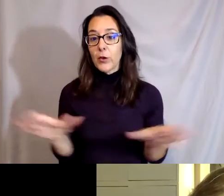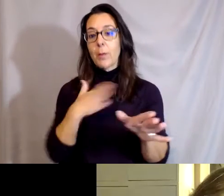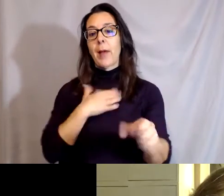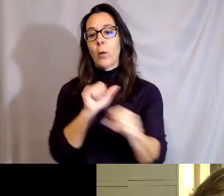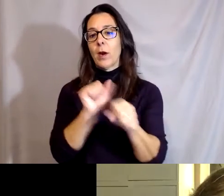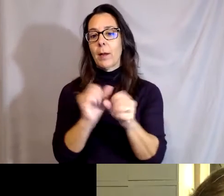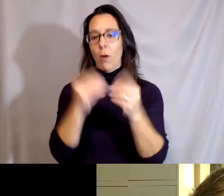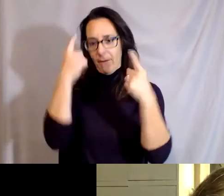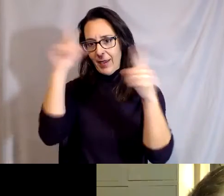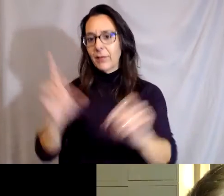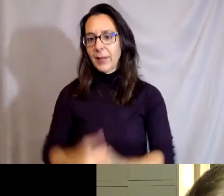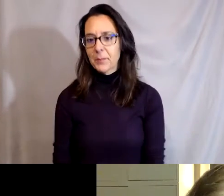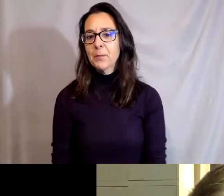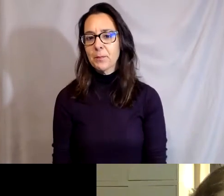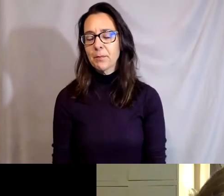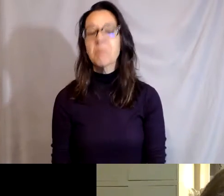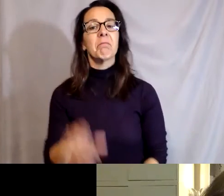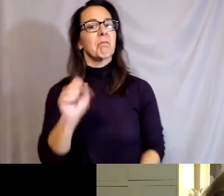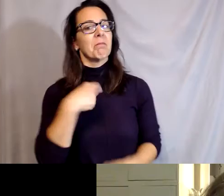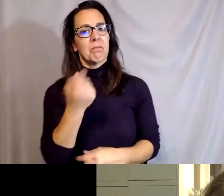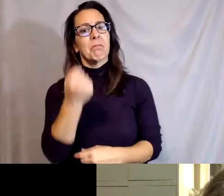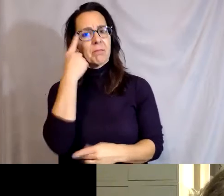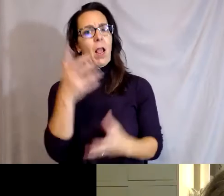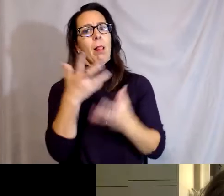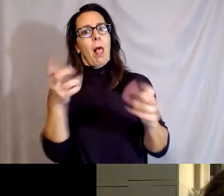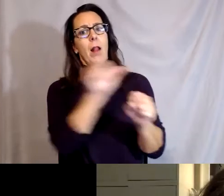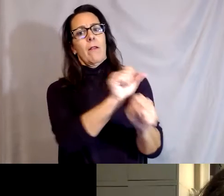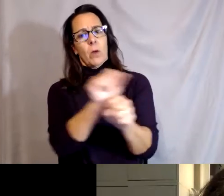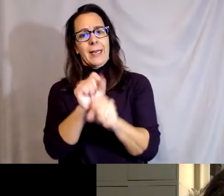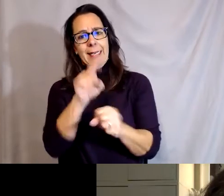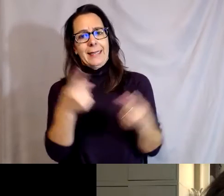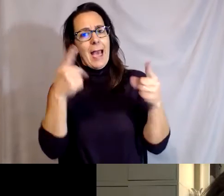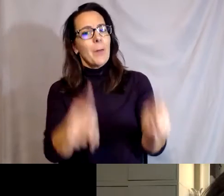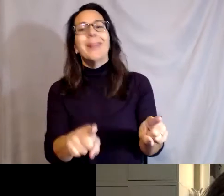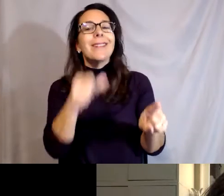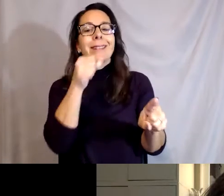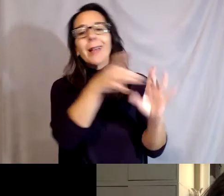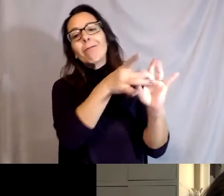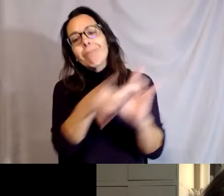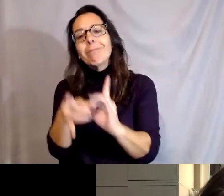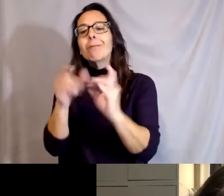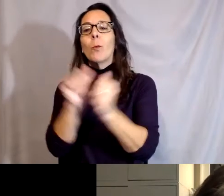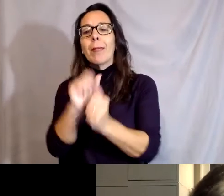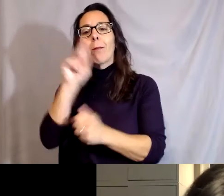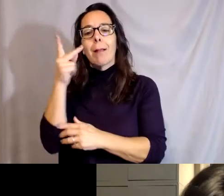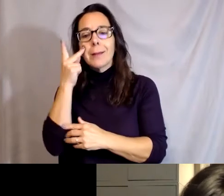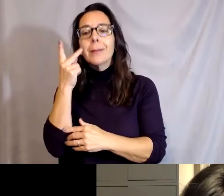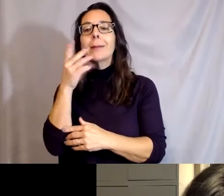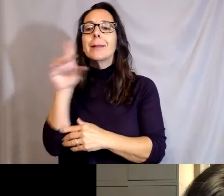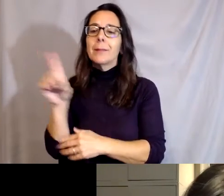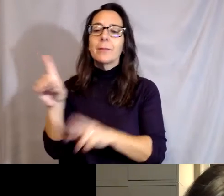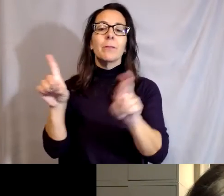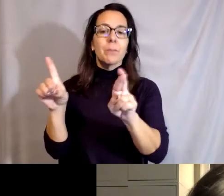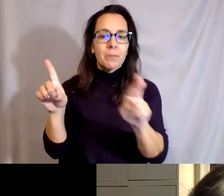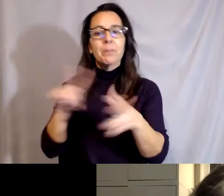Yeah, I can understand that. There's a lot of work that needs to be done that maybe isn't necessarily tied with partisan politics. And yeah,